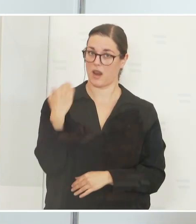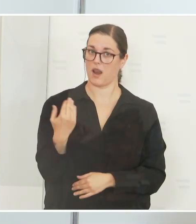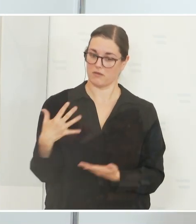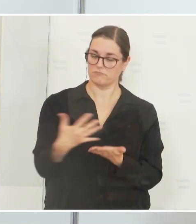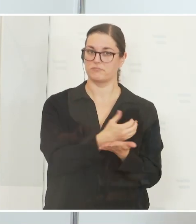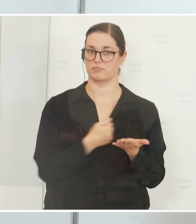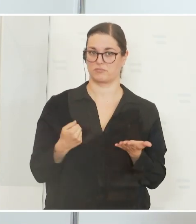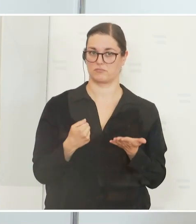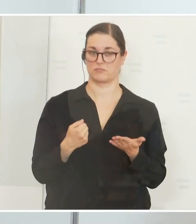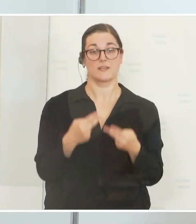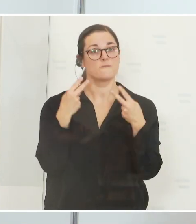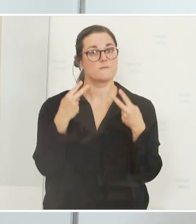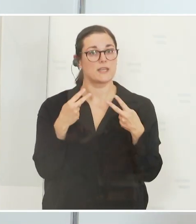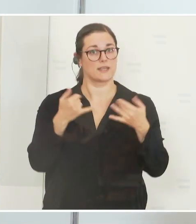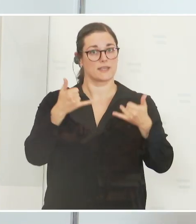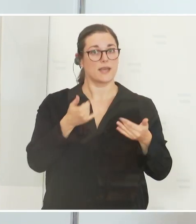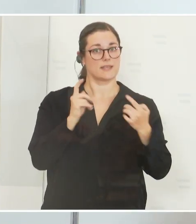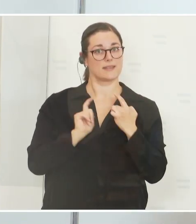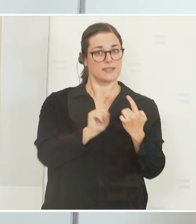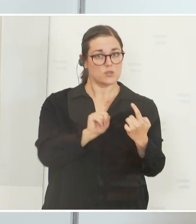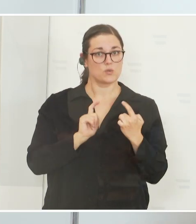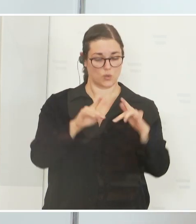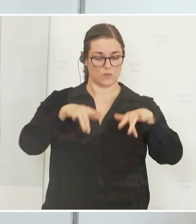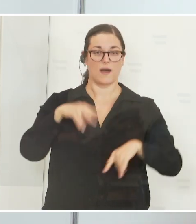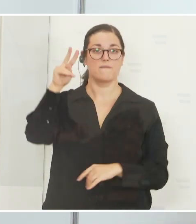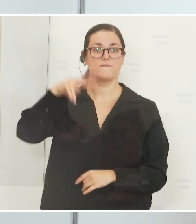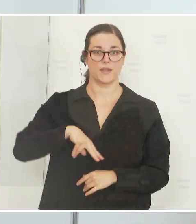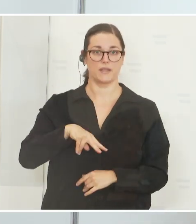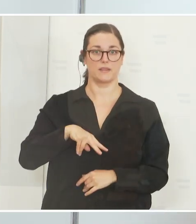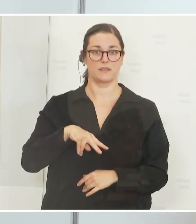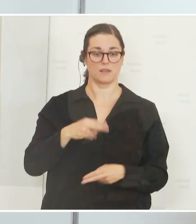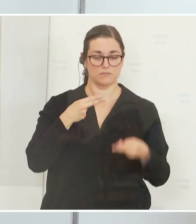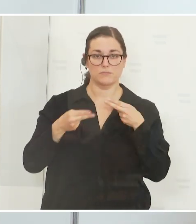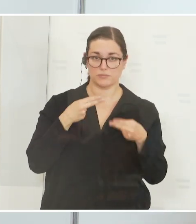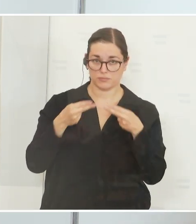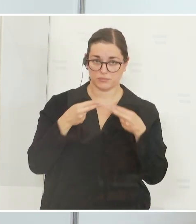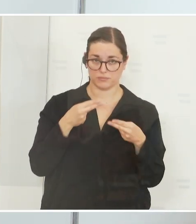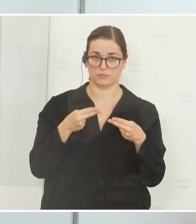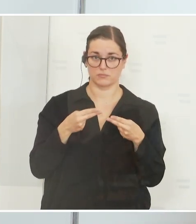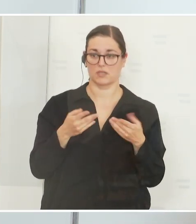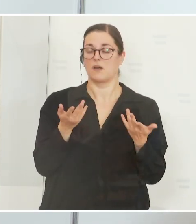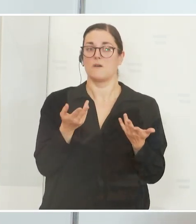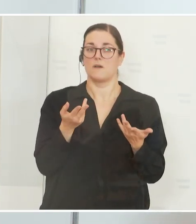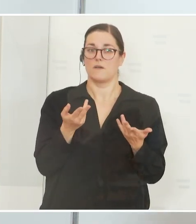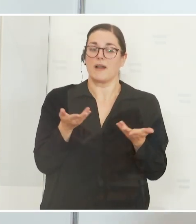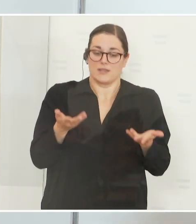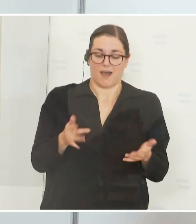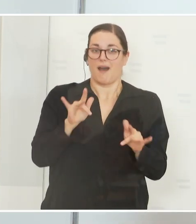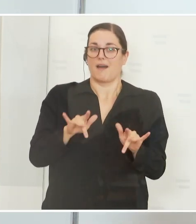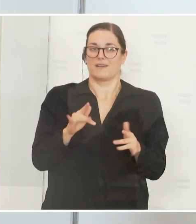this historical discussion taking place in Vienna, at this crossroads of civilization in the heart of